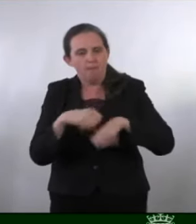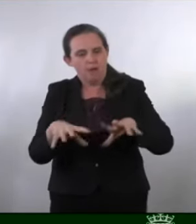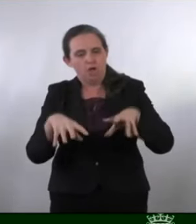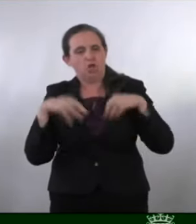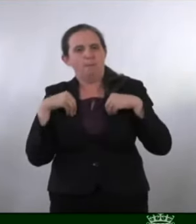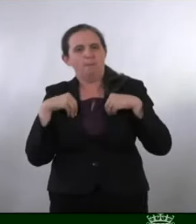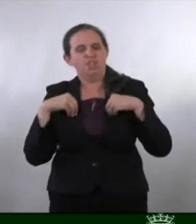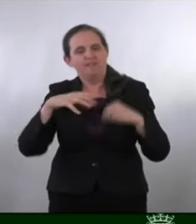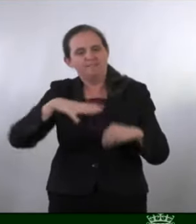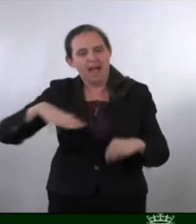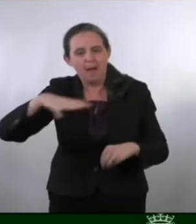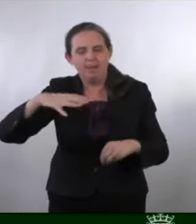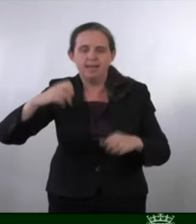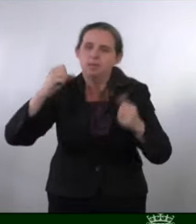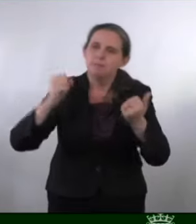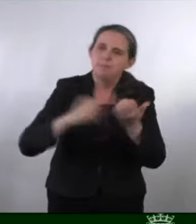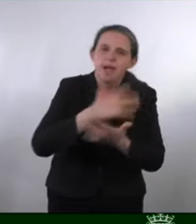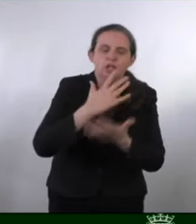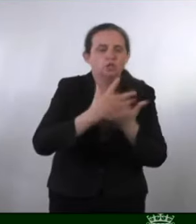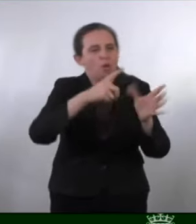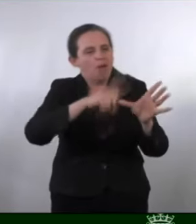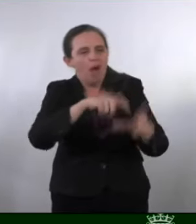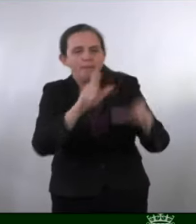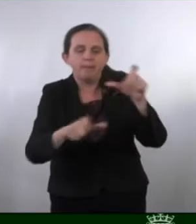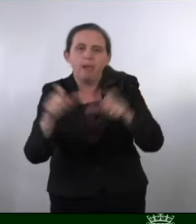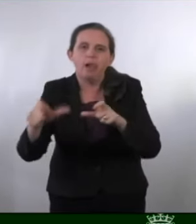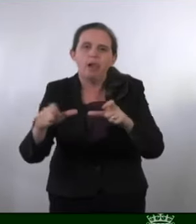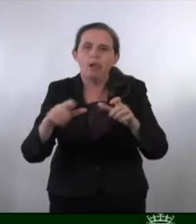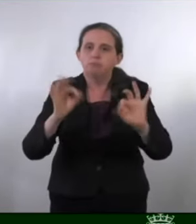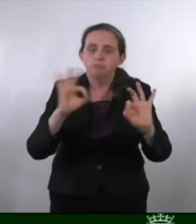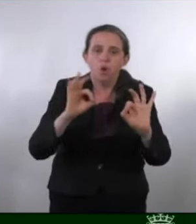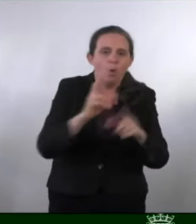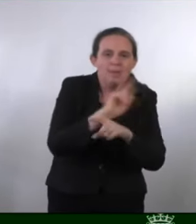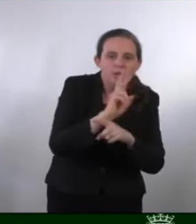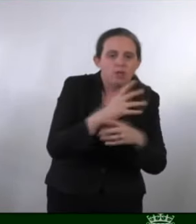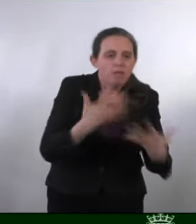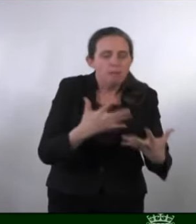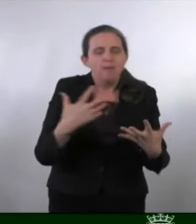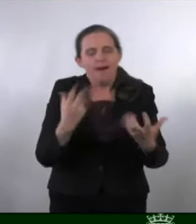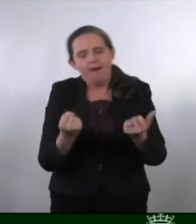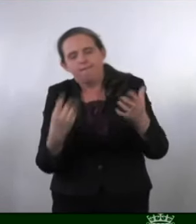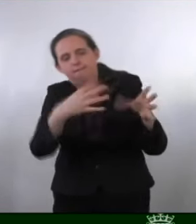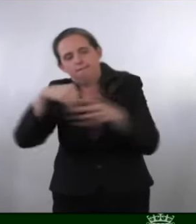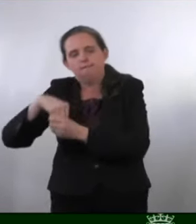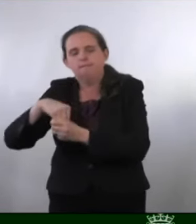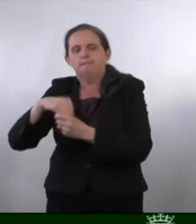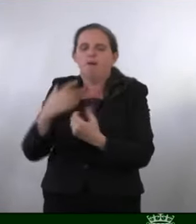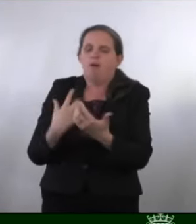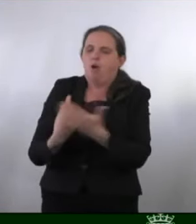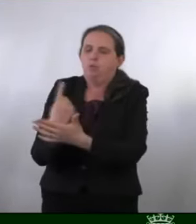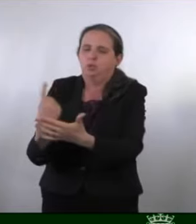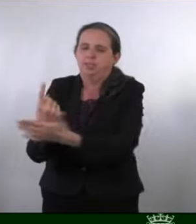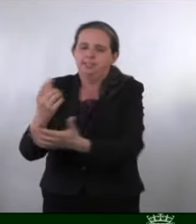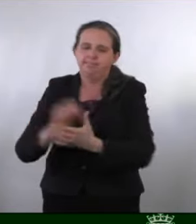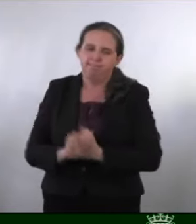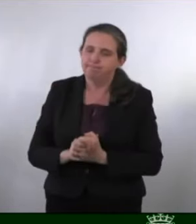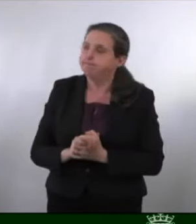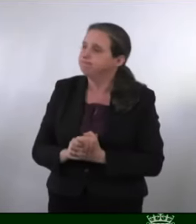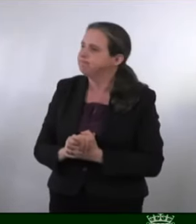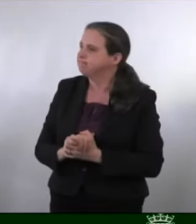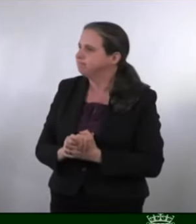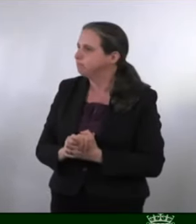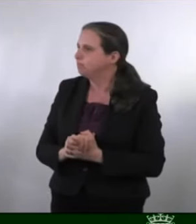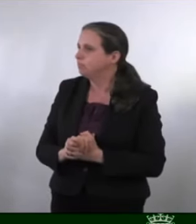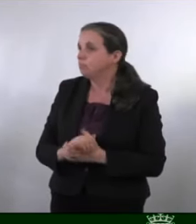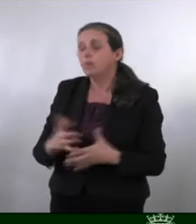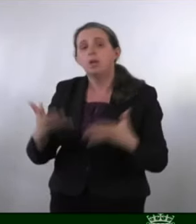that those young people have the opportunities that we all want them to have. In order to allow the safe exit of honourable members participating